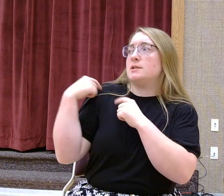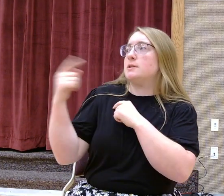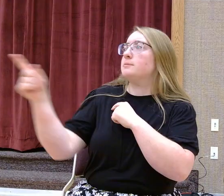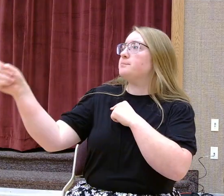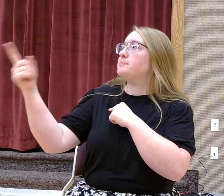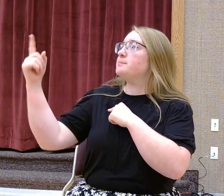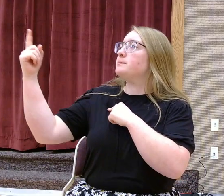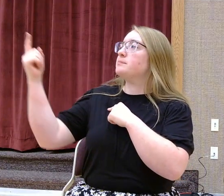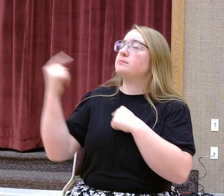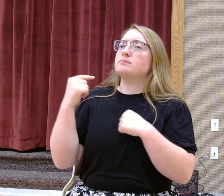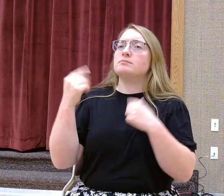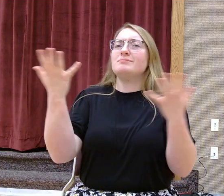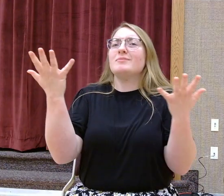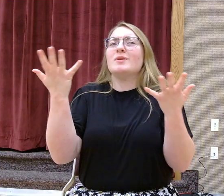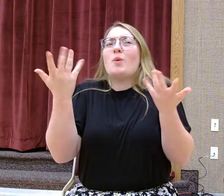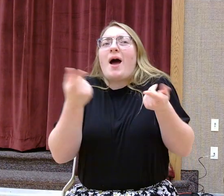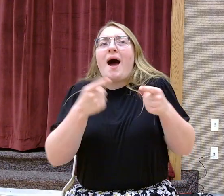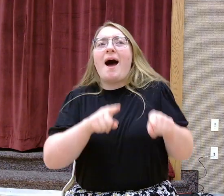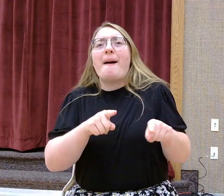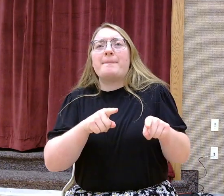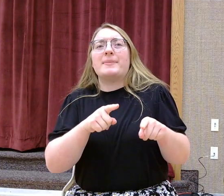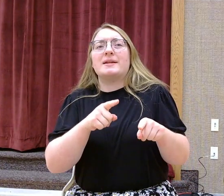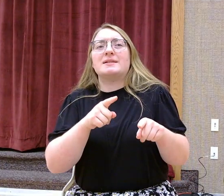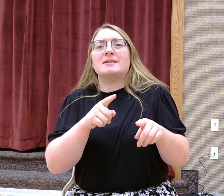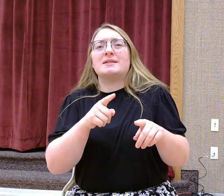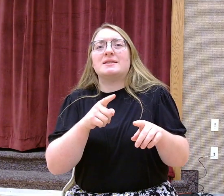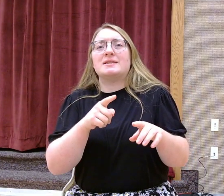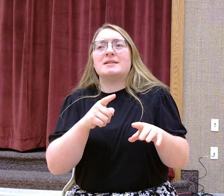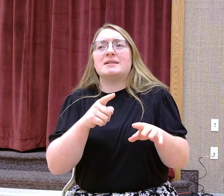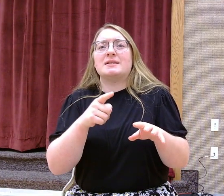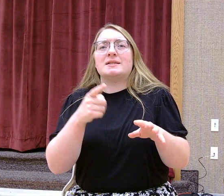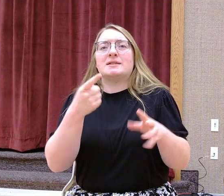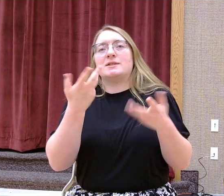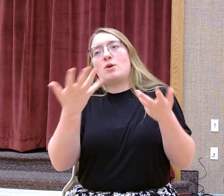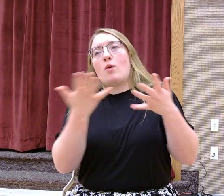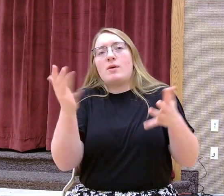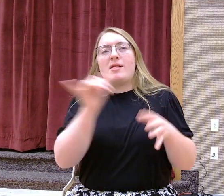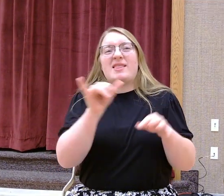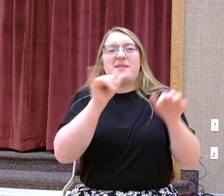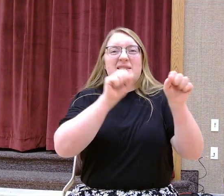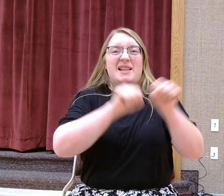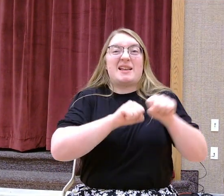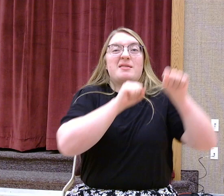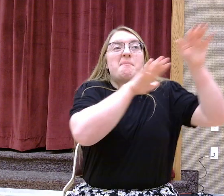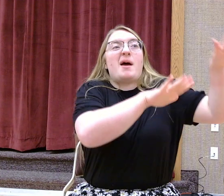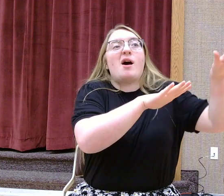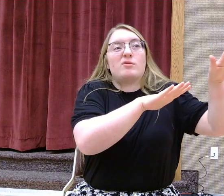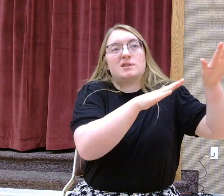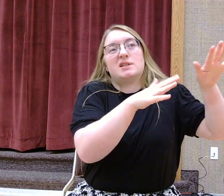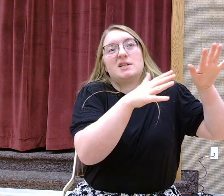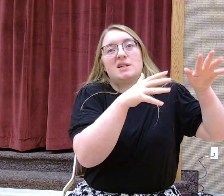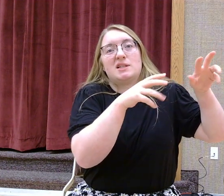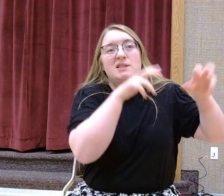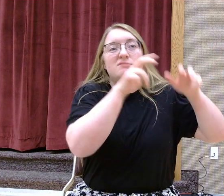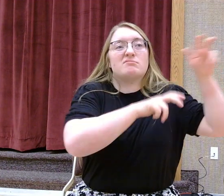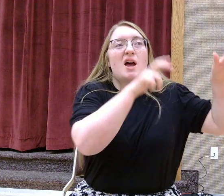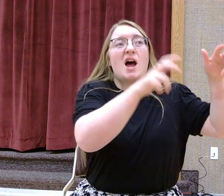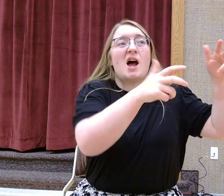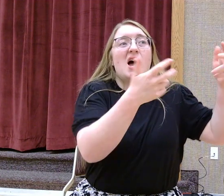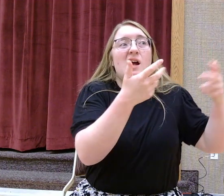if you're out, like I said over here, in the mountains and something like this happens?